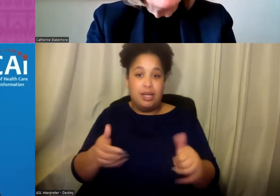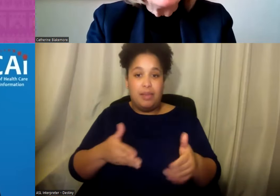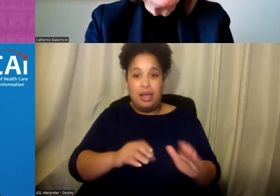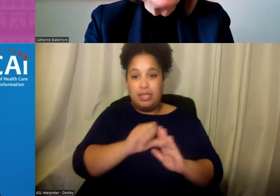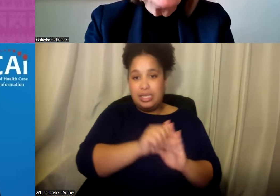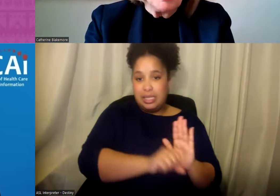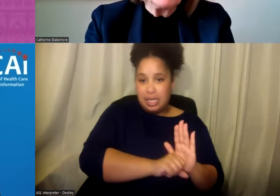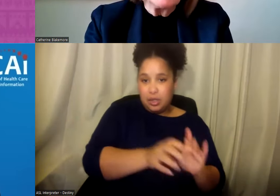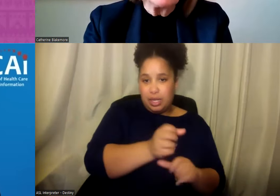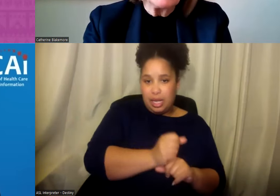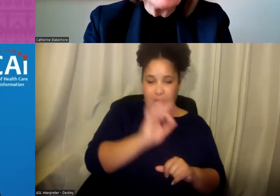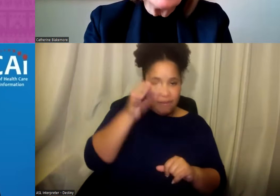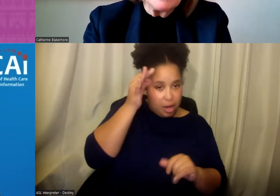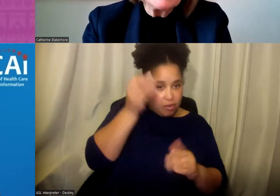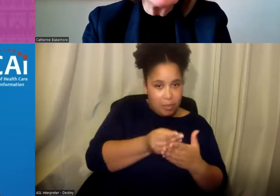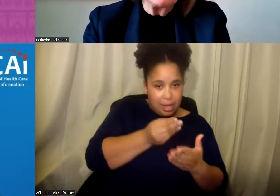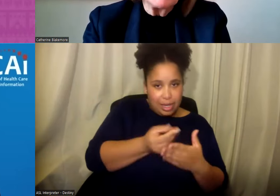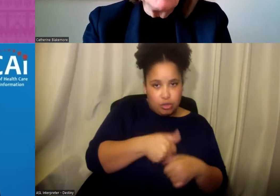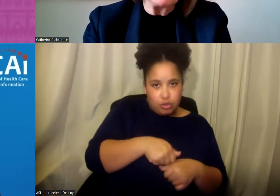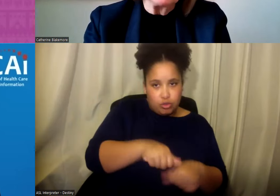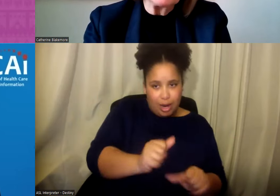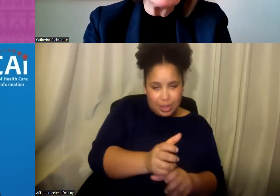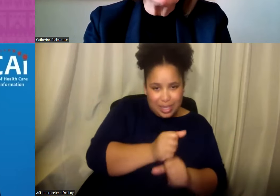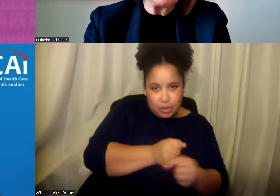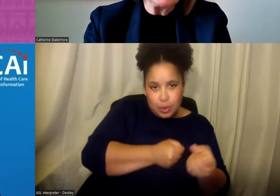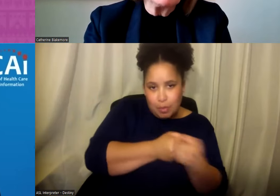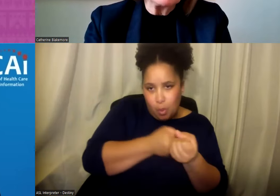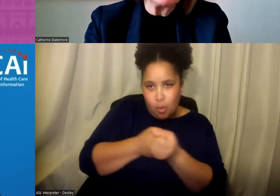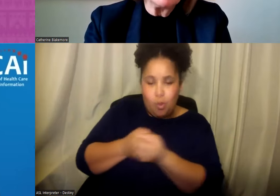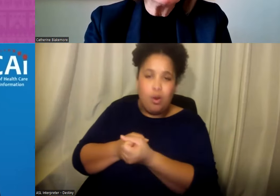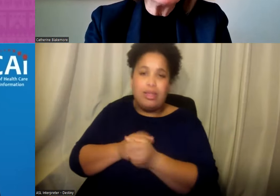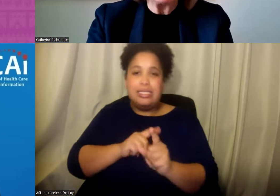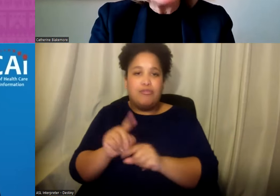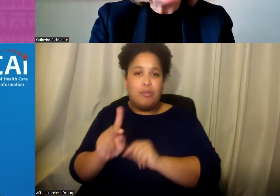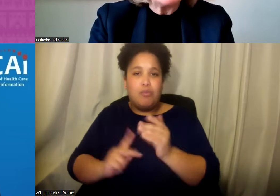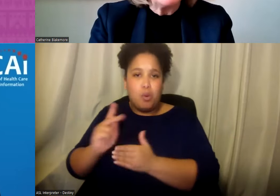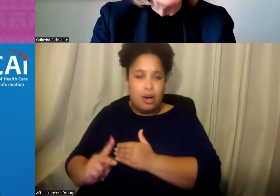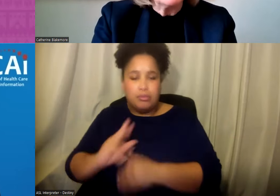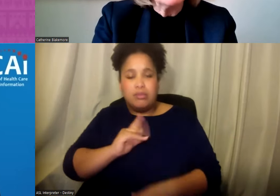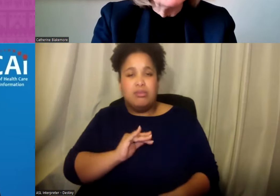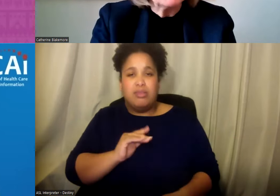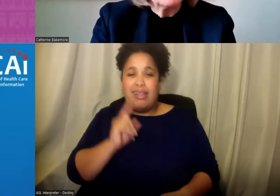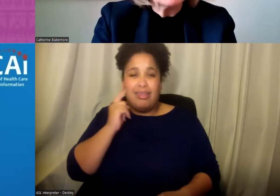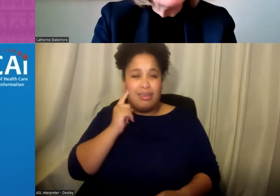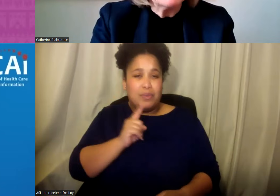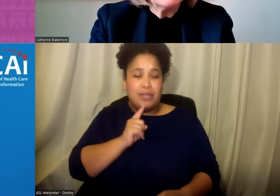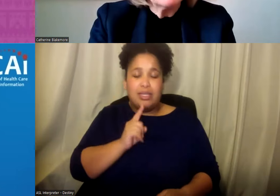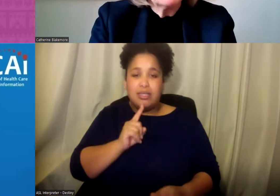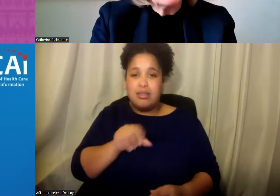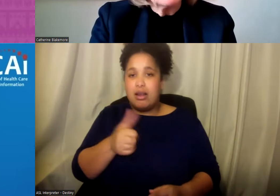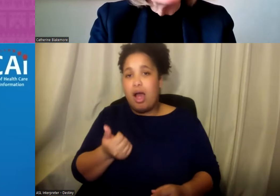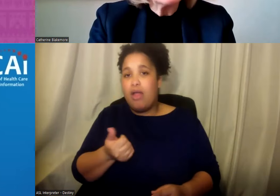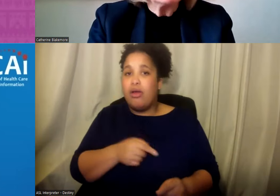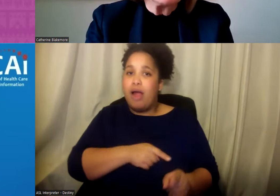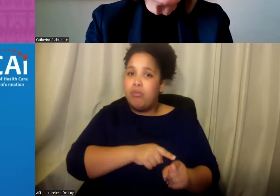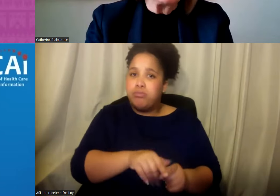state to get the federal dollars that they're trying to get to support these kinds of programs. So I think this is another area in which it would be